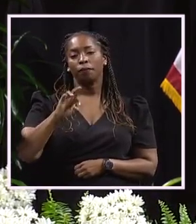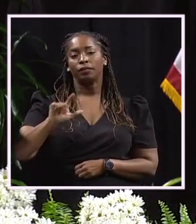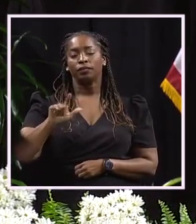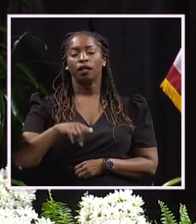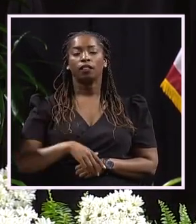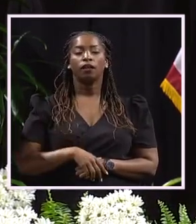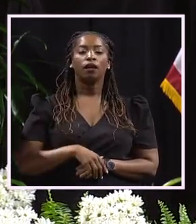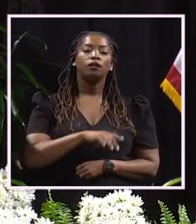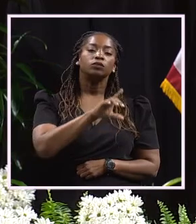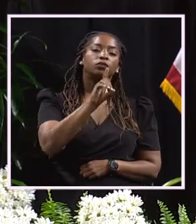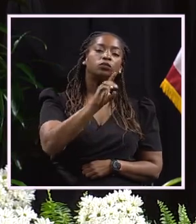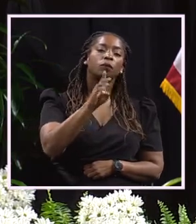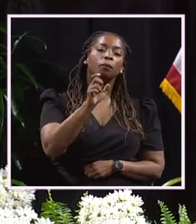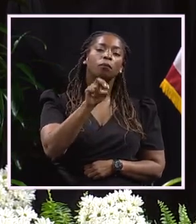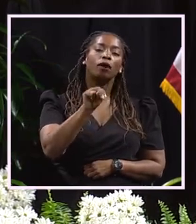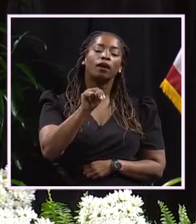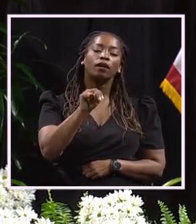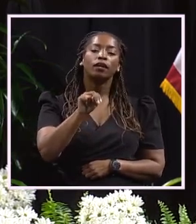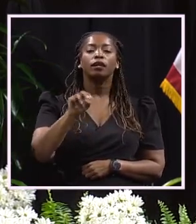Dorian Brian Rosales,